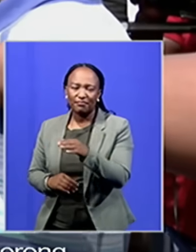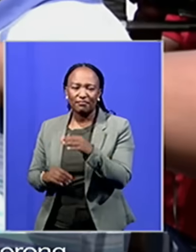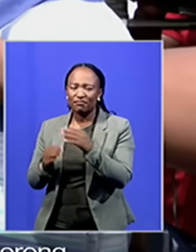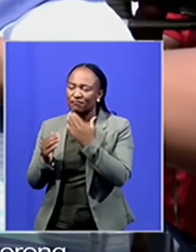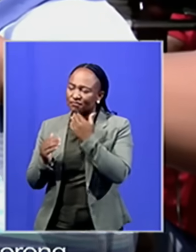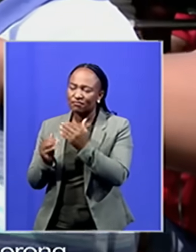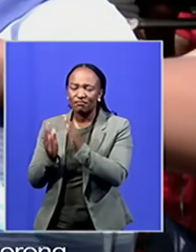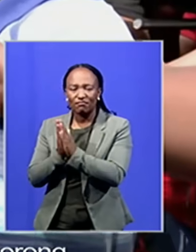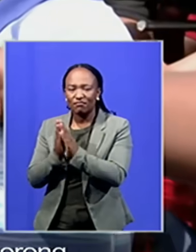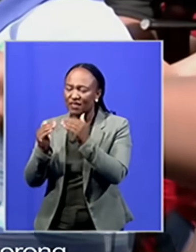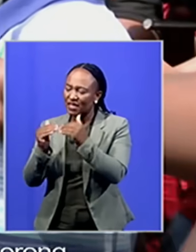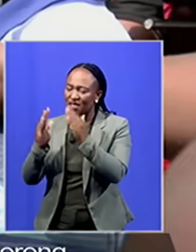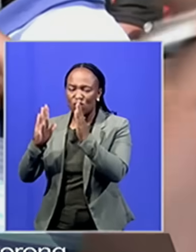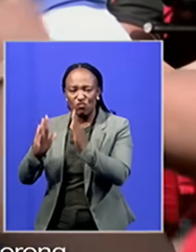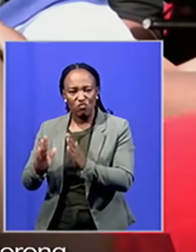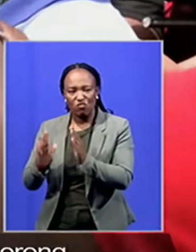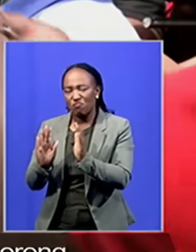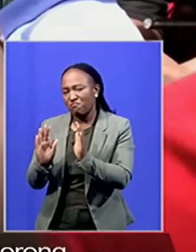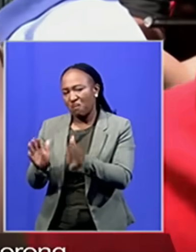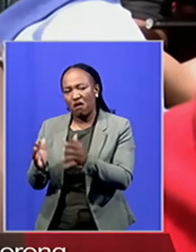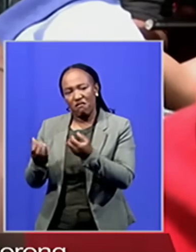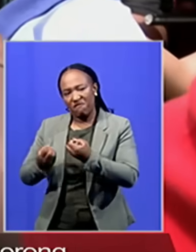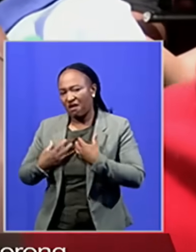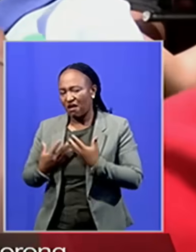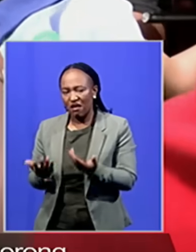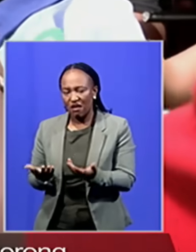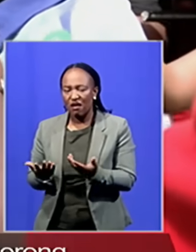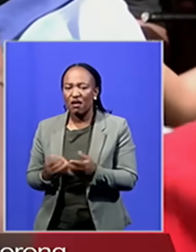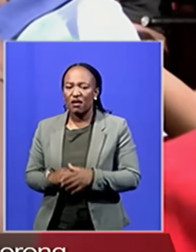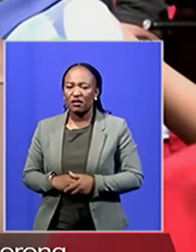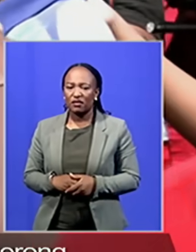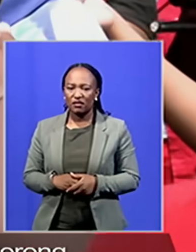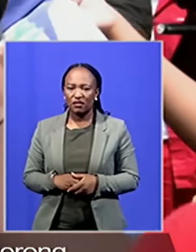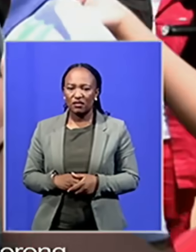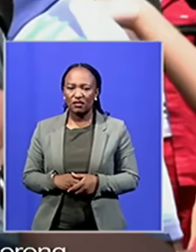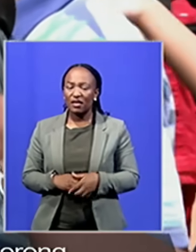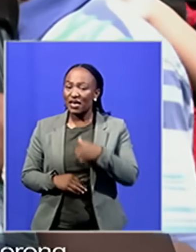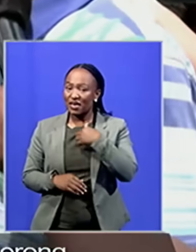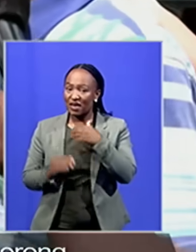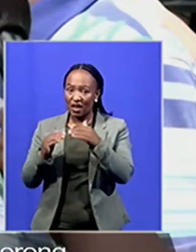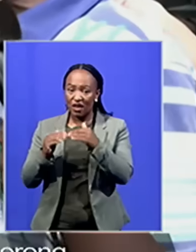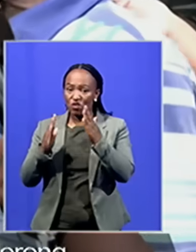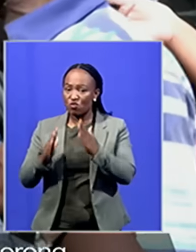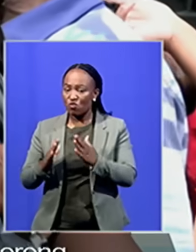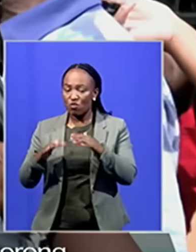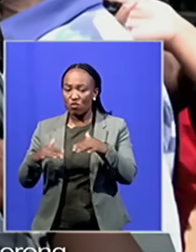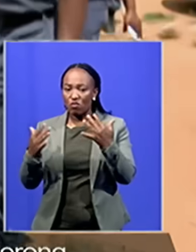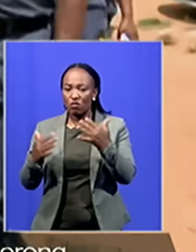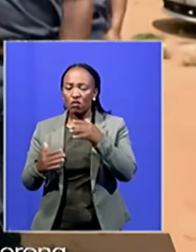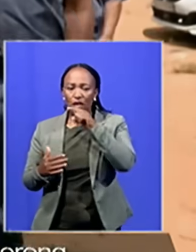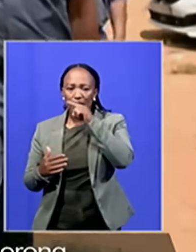Ore ba heso ke kopa ntlo. Ke a kopa. Ha ke na ntlo.